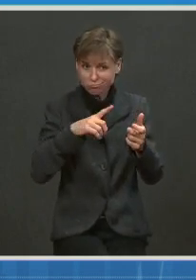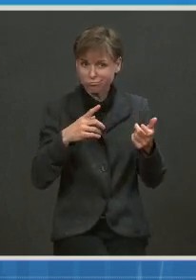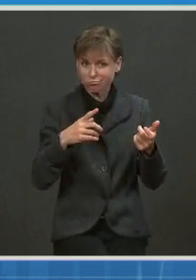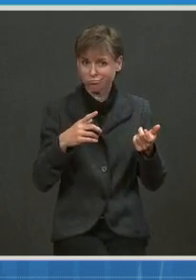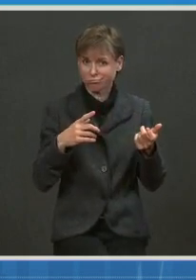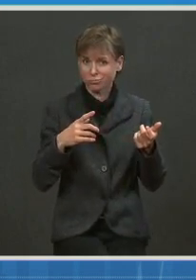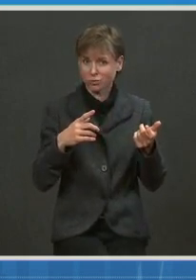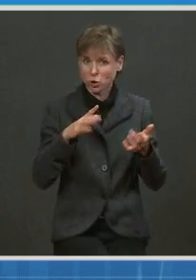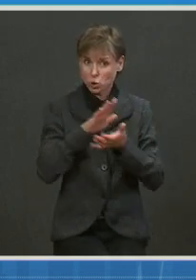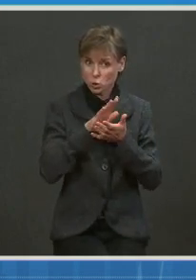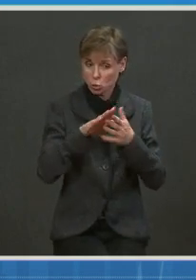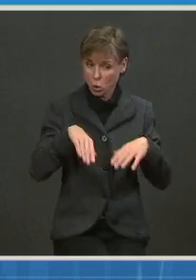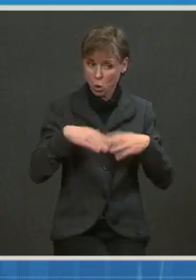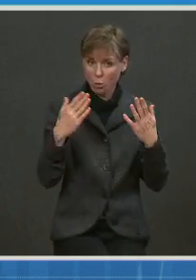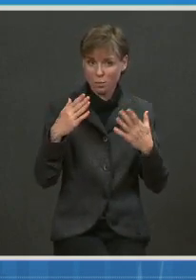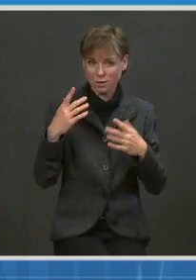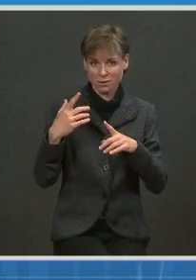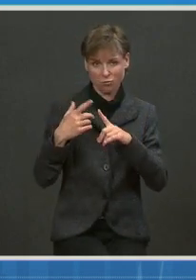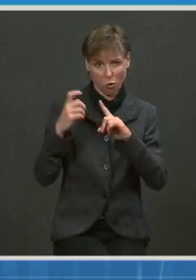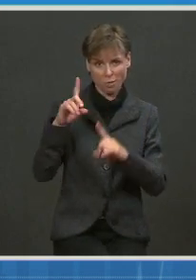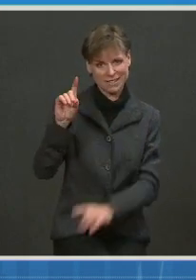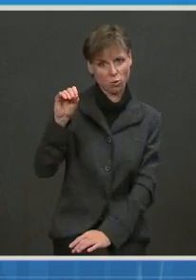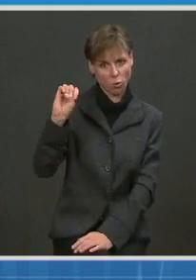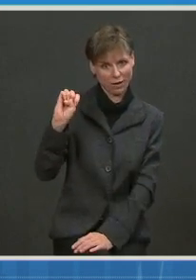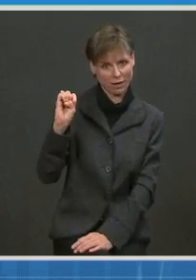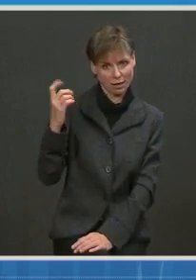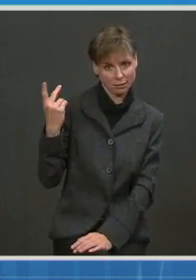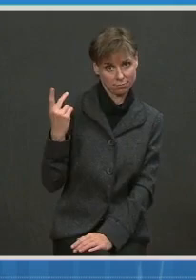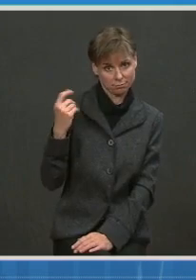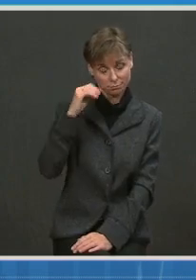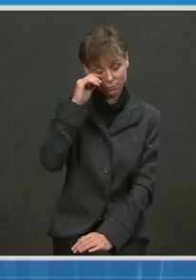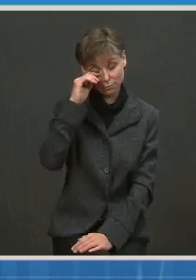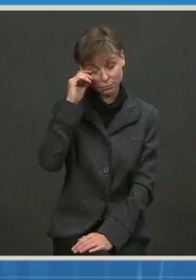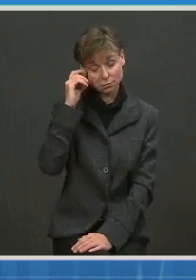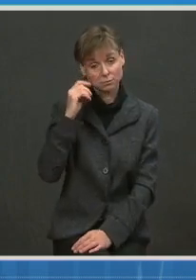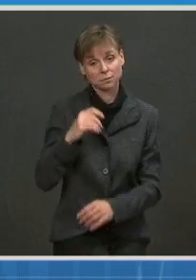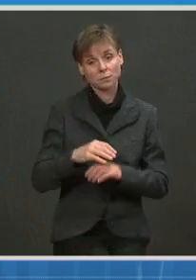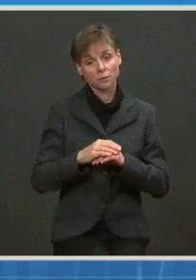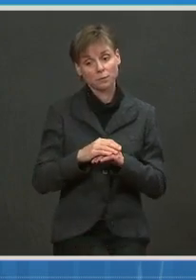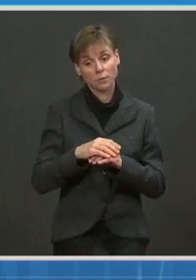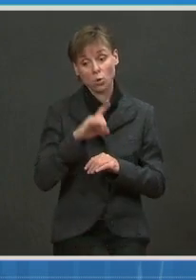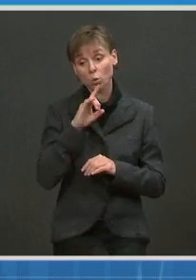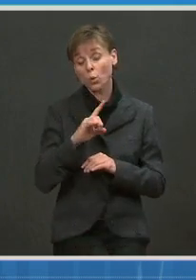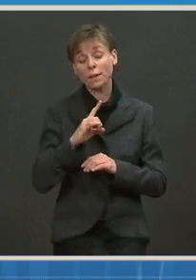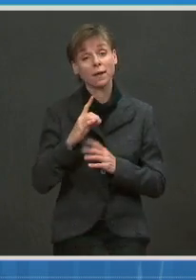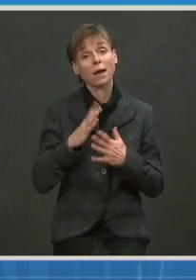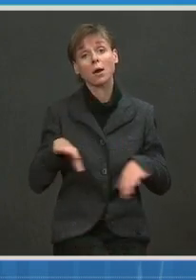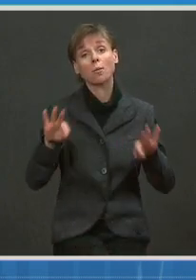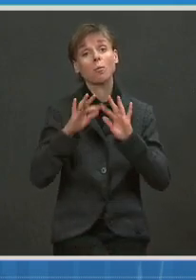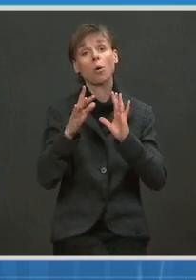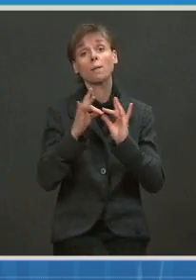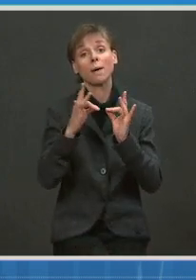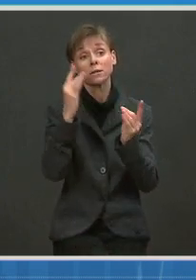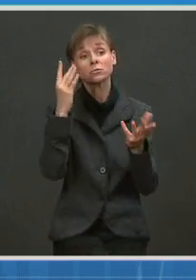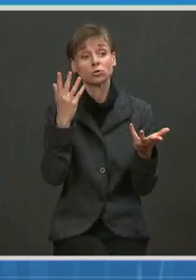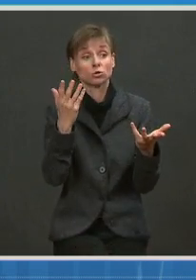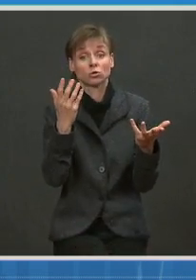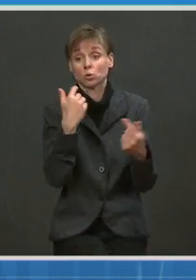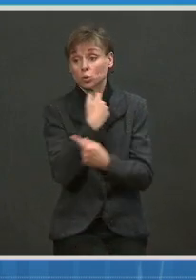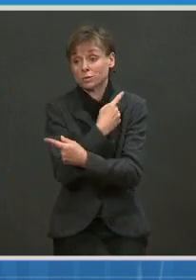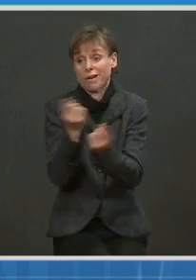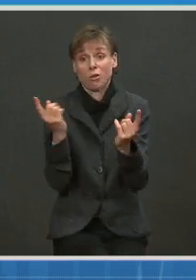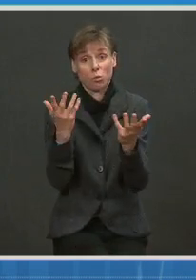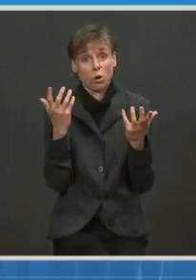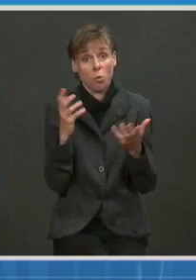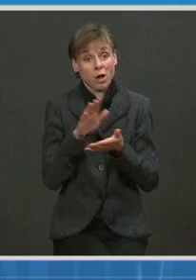of Education. But our main message here is that we want schools to have the resources so that they can add